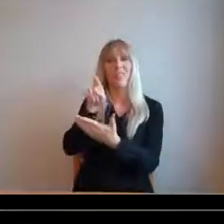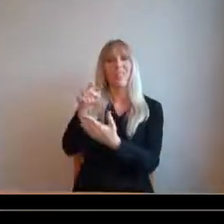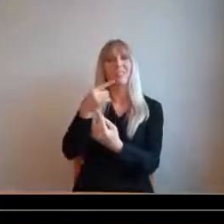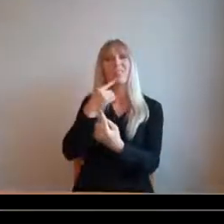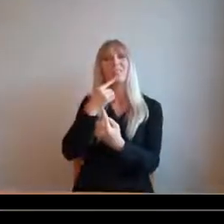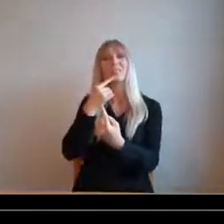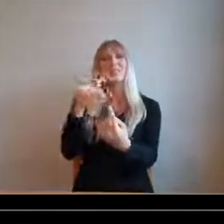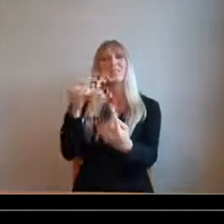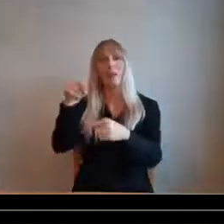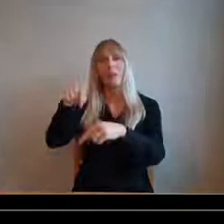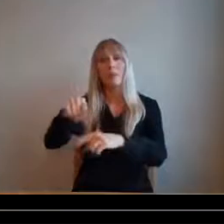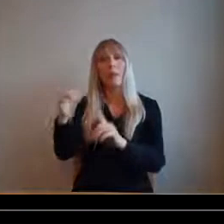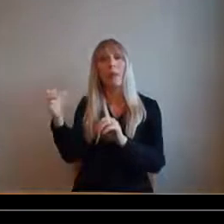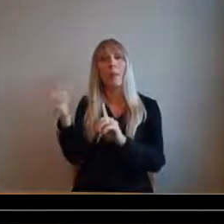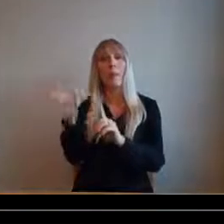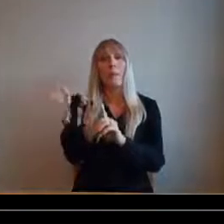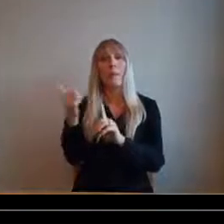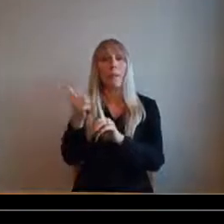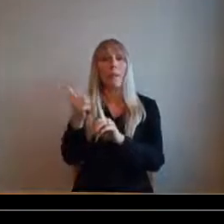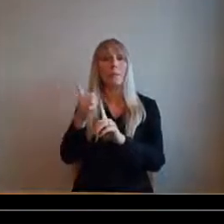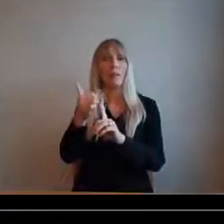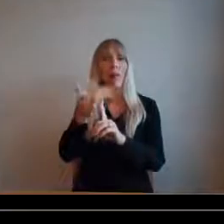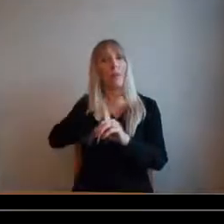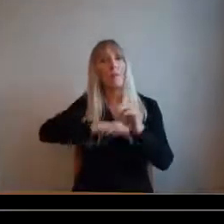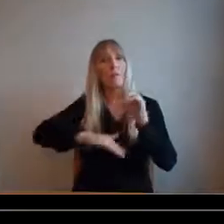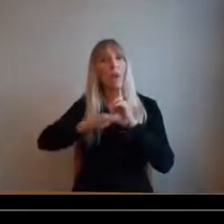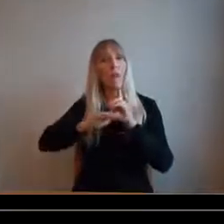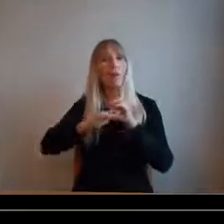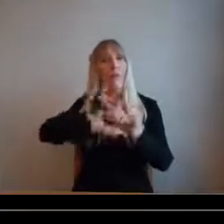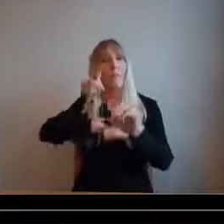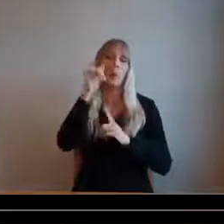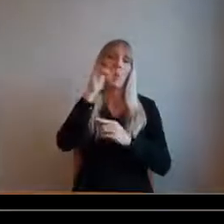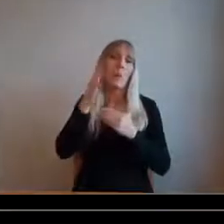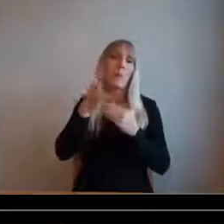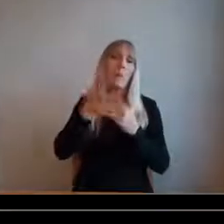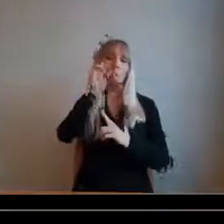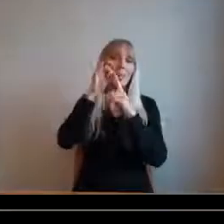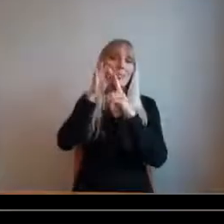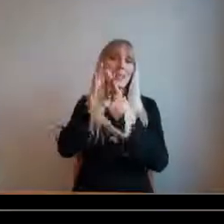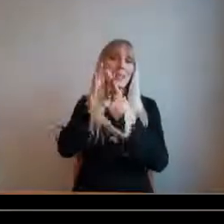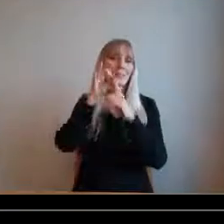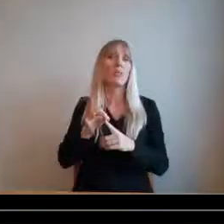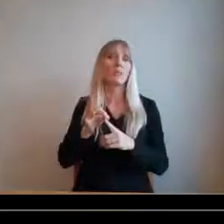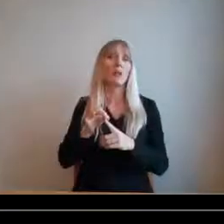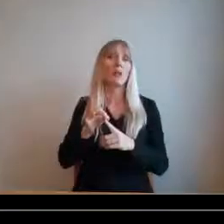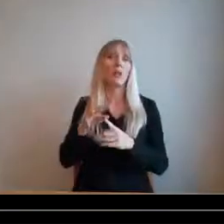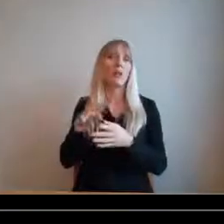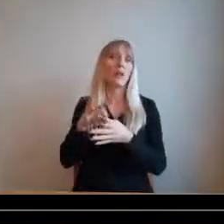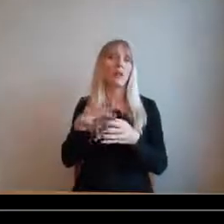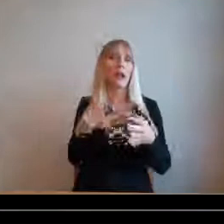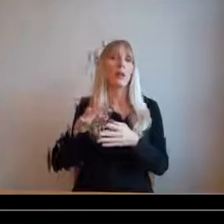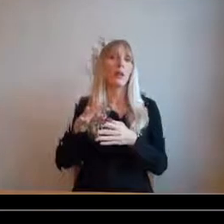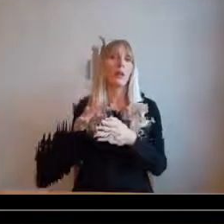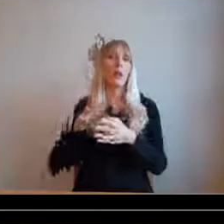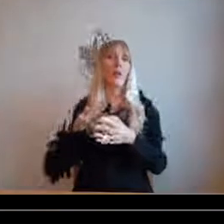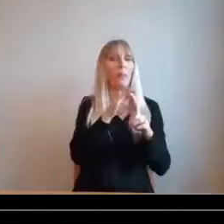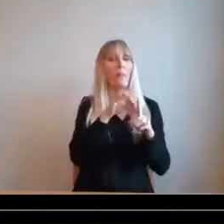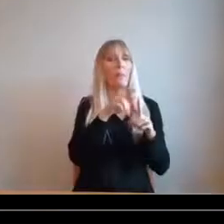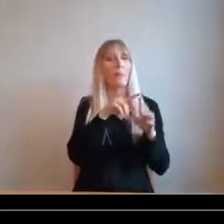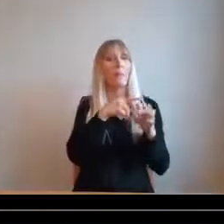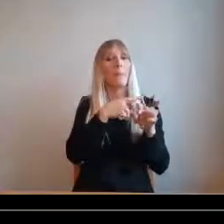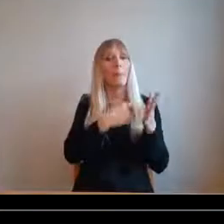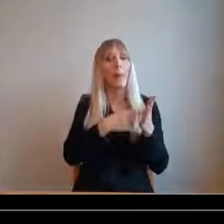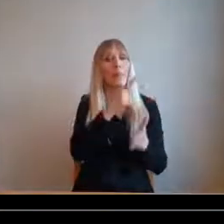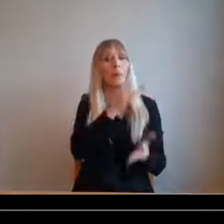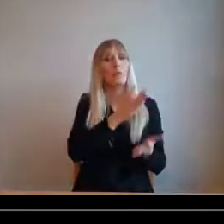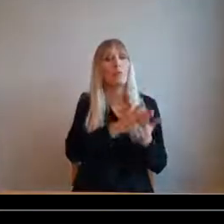those impacts on the environment. I appreciate that the more detailed update refers a lot back to the peer, but yes, I think